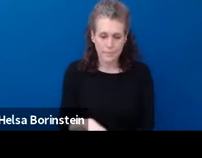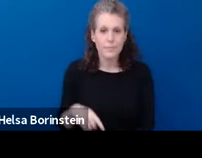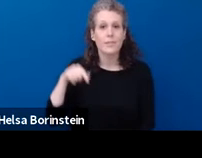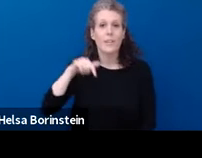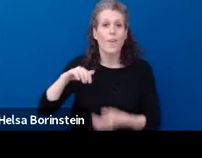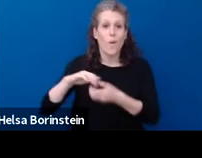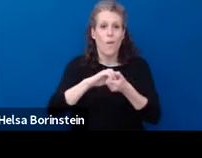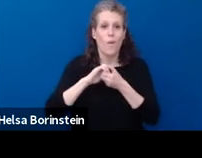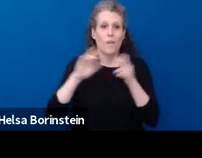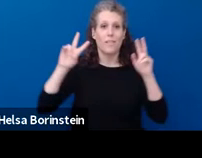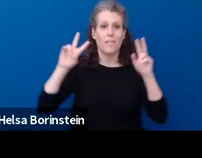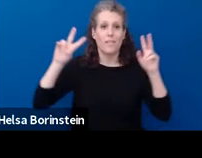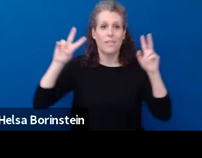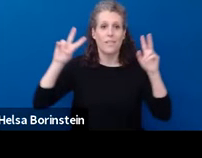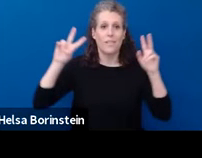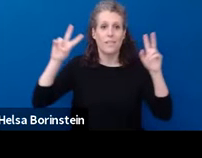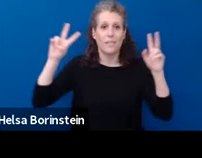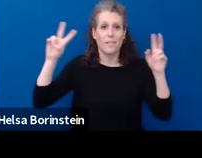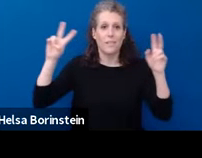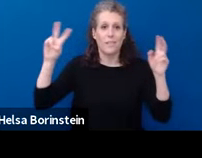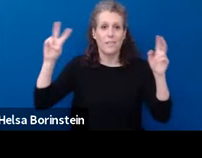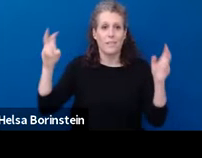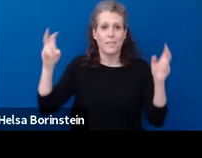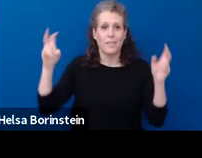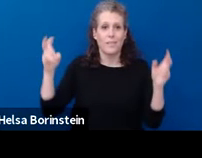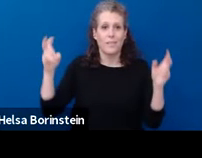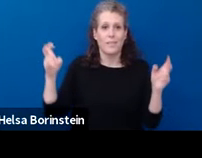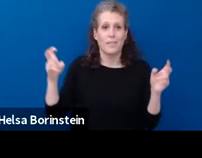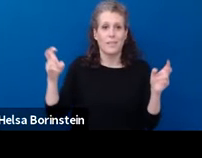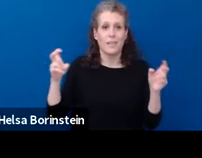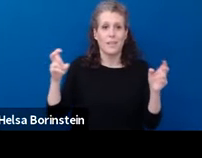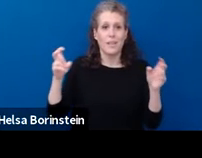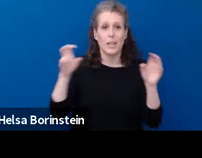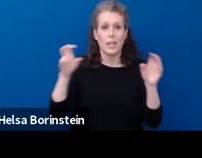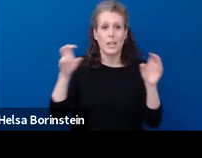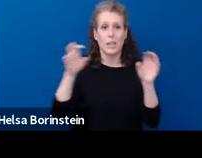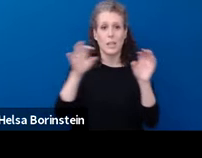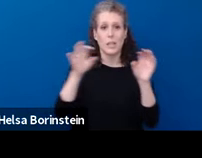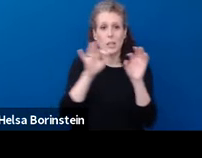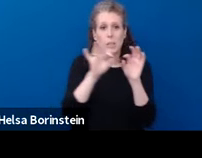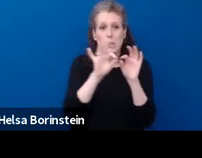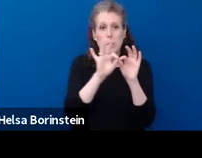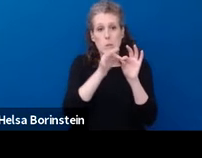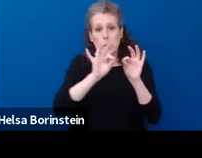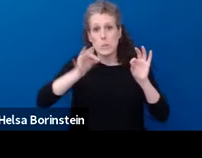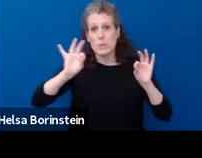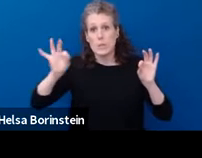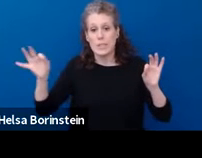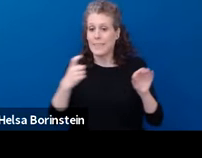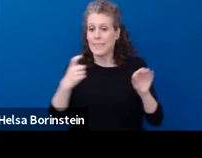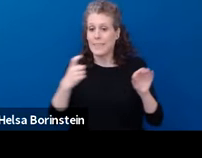Finnish is Kehitysvammaliitto. And it translates into the Finnish Association